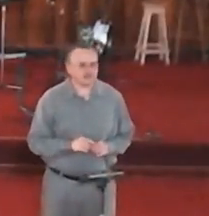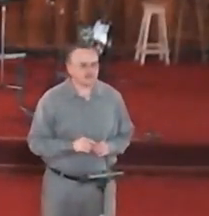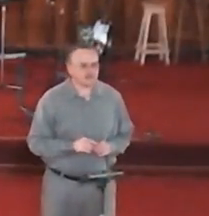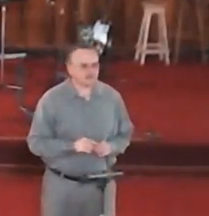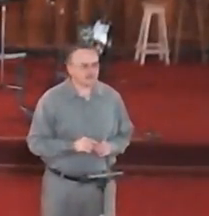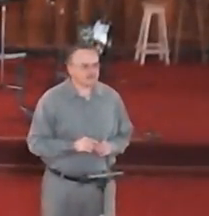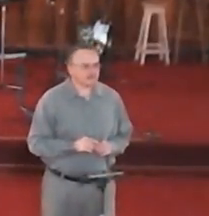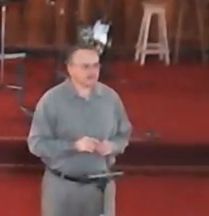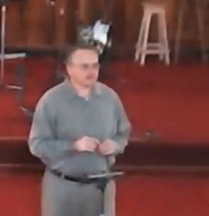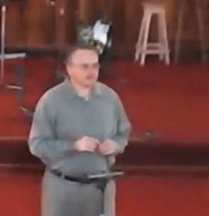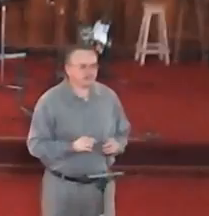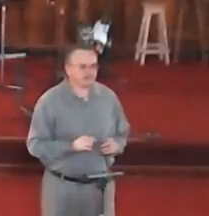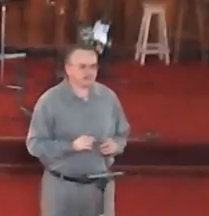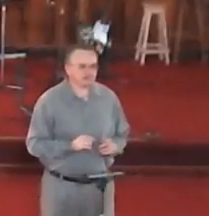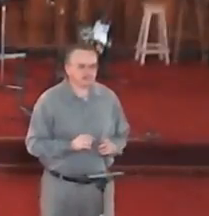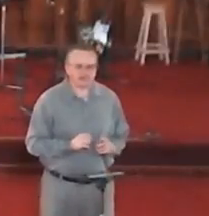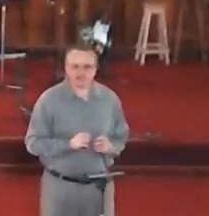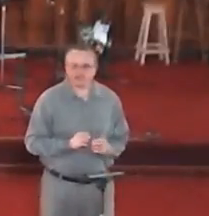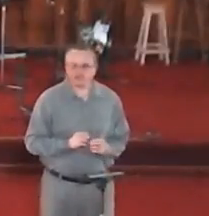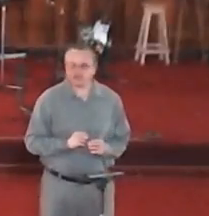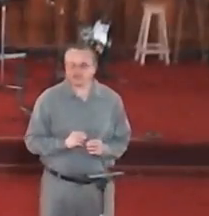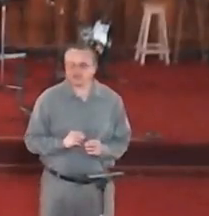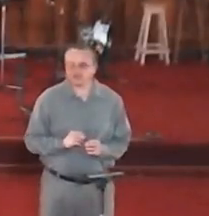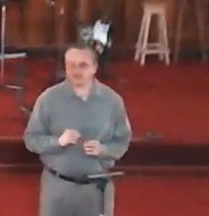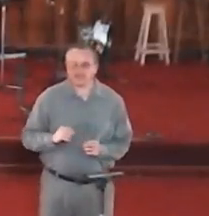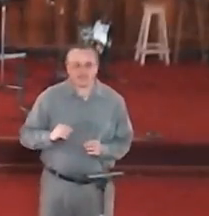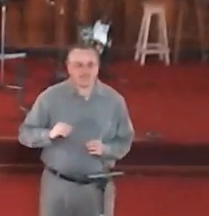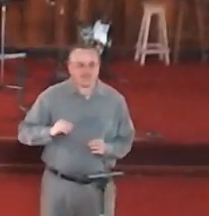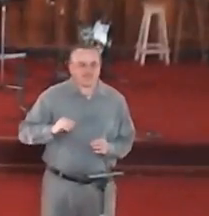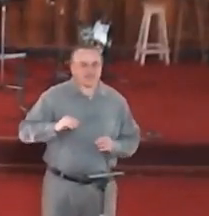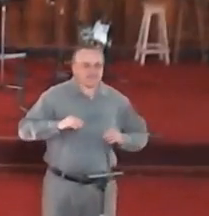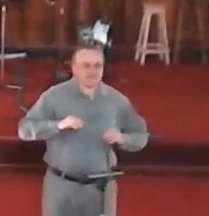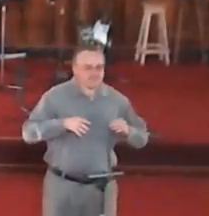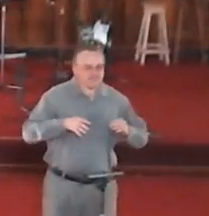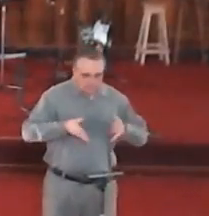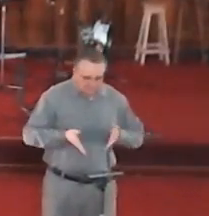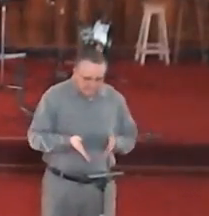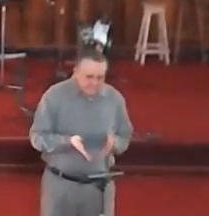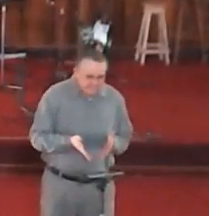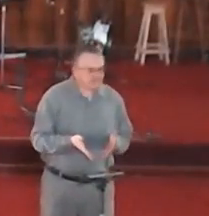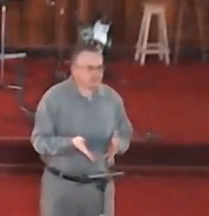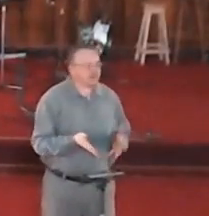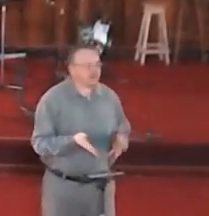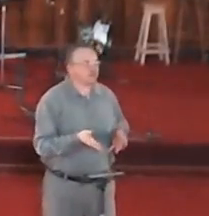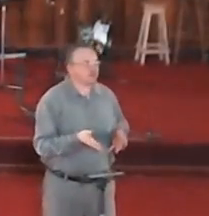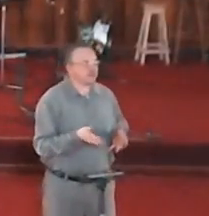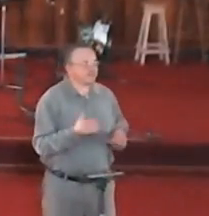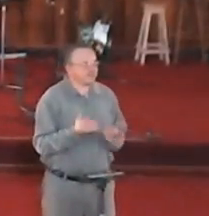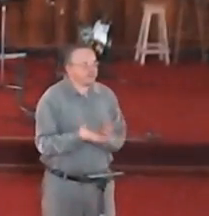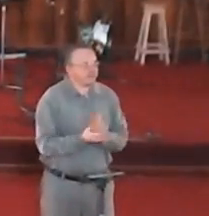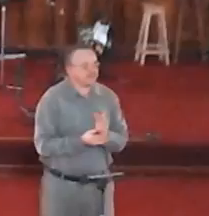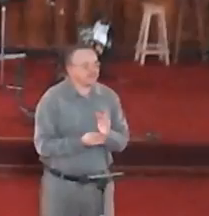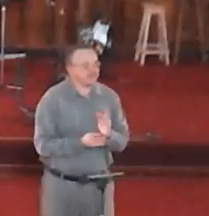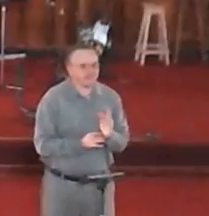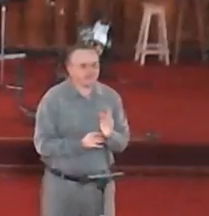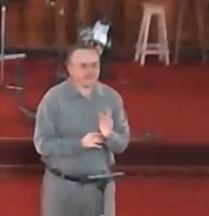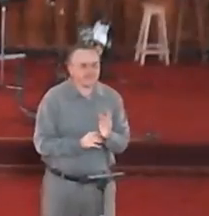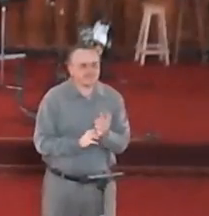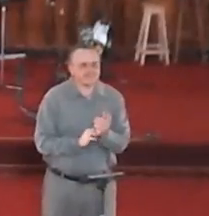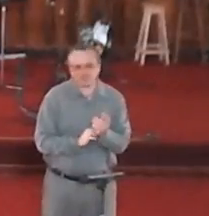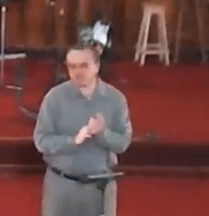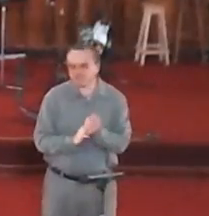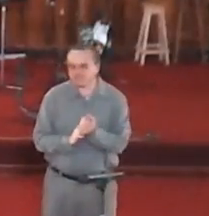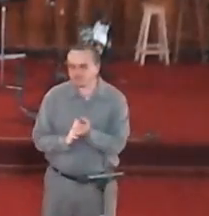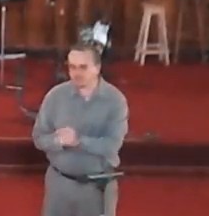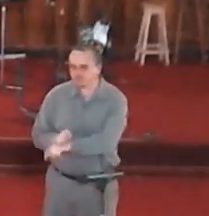Antioch that the disciples were called Christians for the first time. Y aquí en este momento el término cristiano era